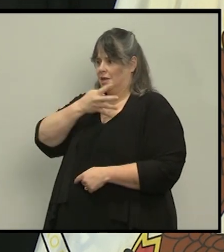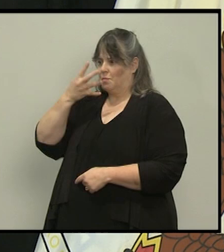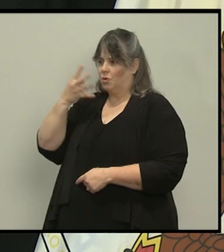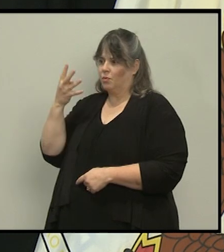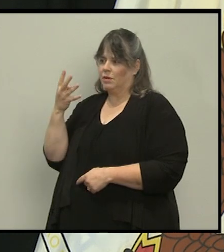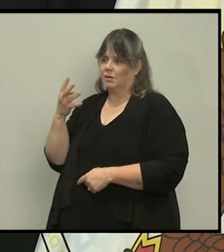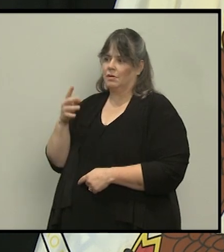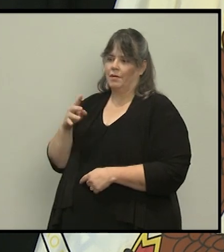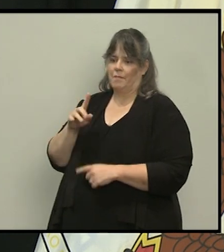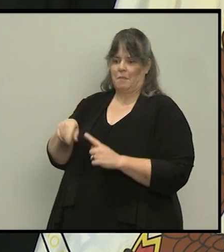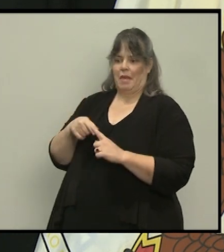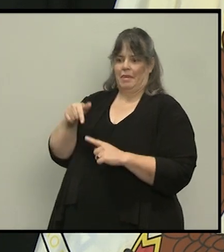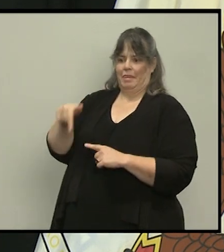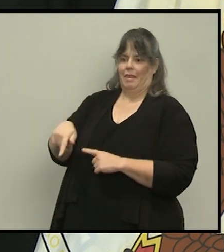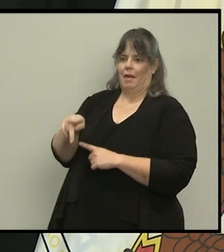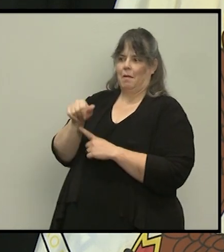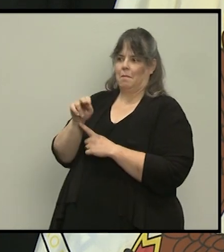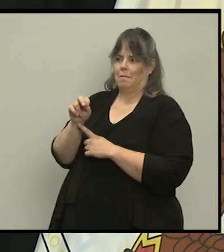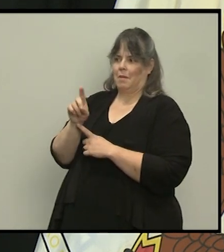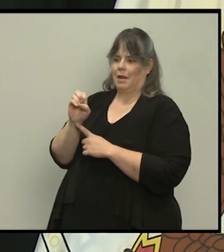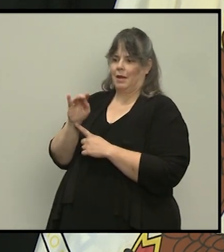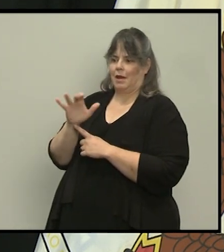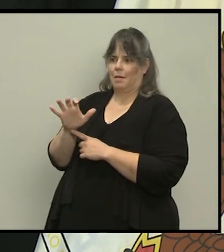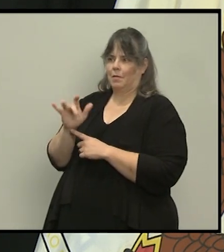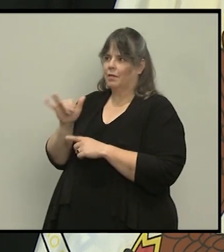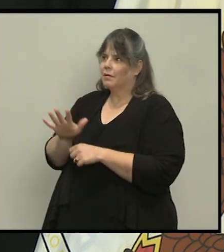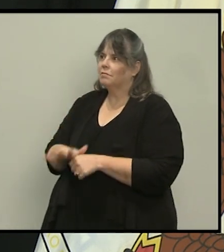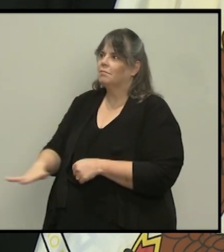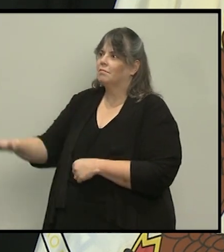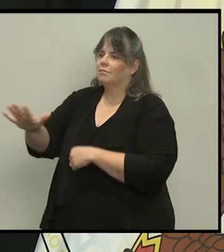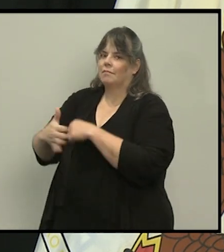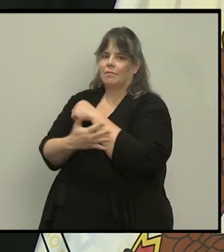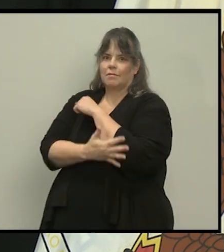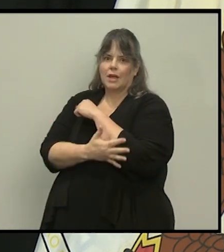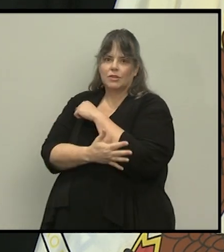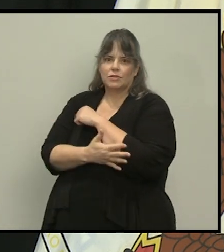this pandemic is being played out at the national level.